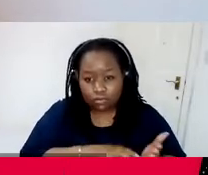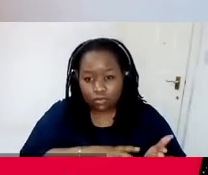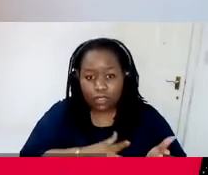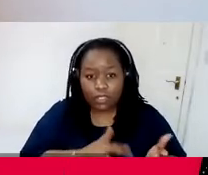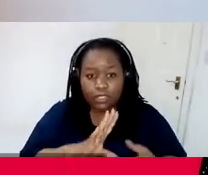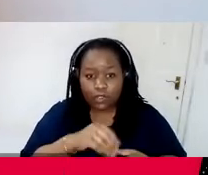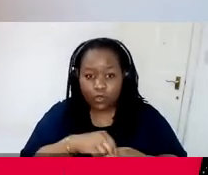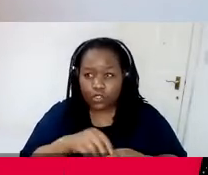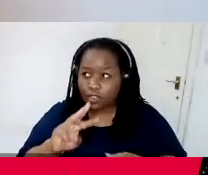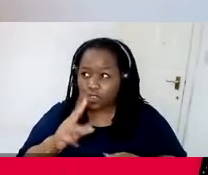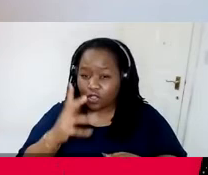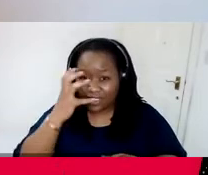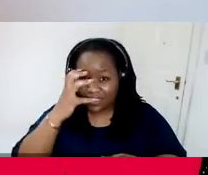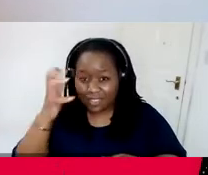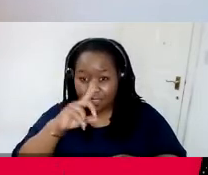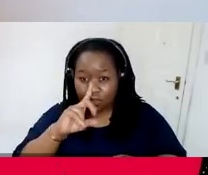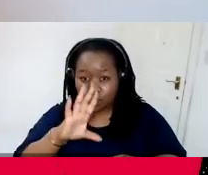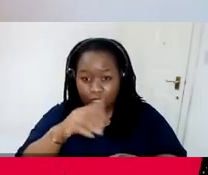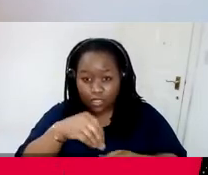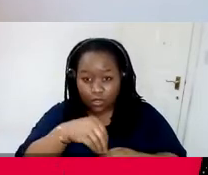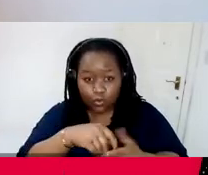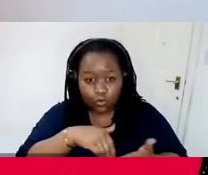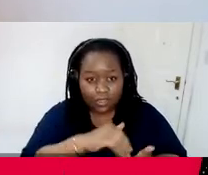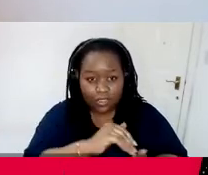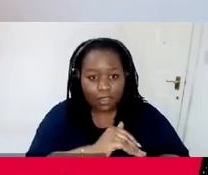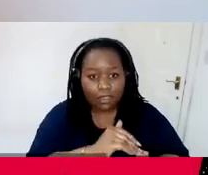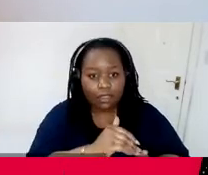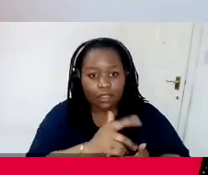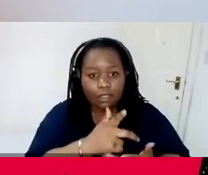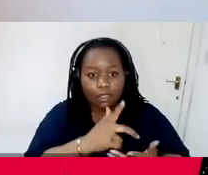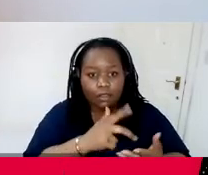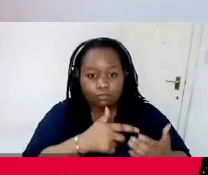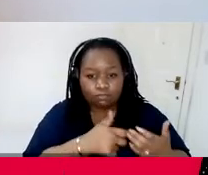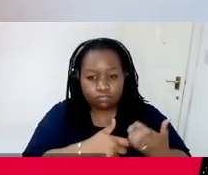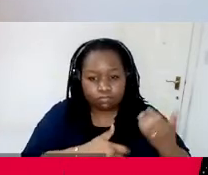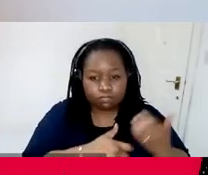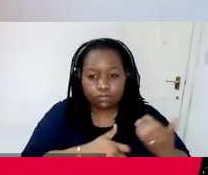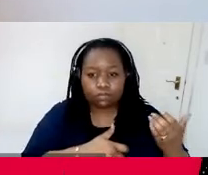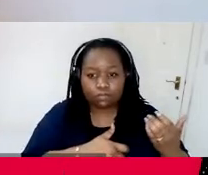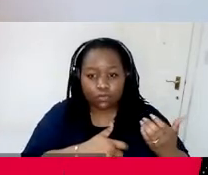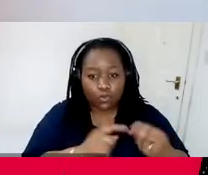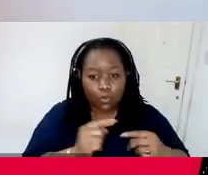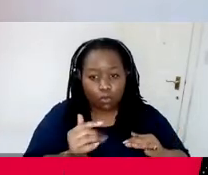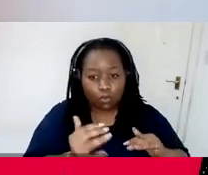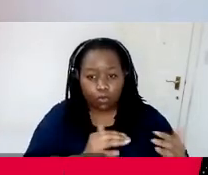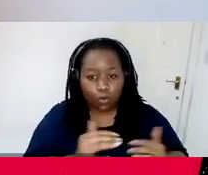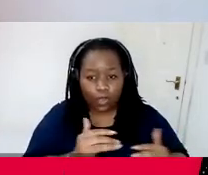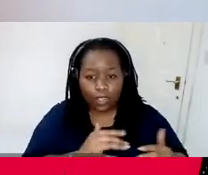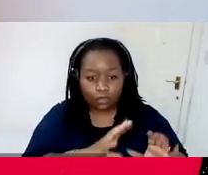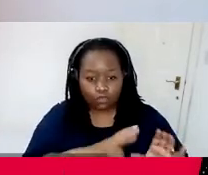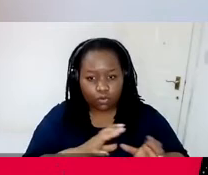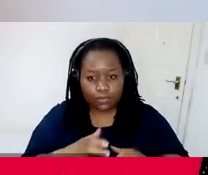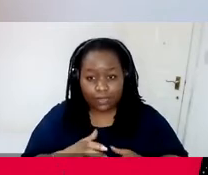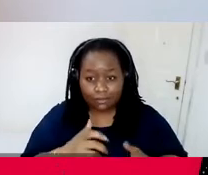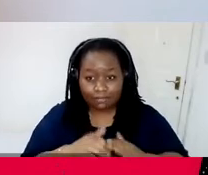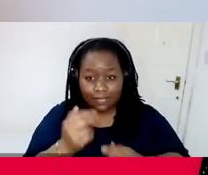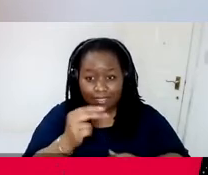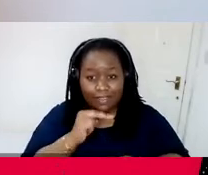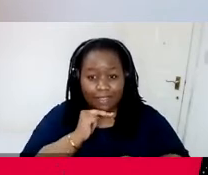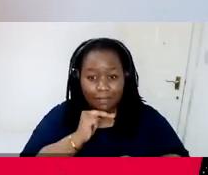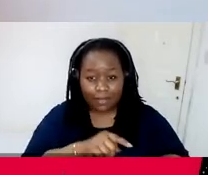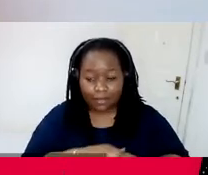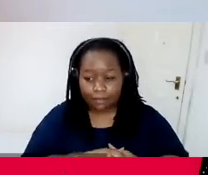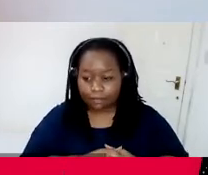which provide and sell weapons to the warring parties in Yemen. As a